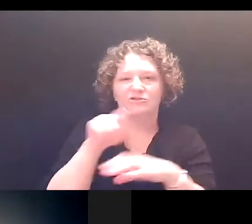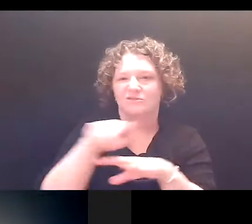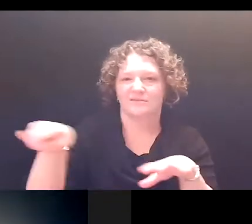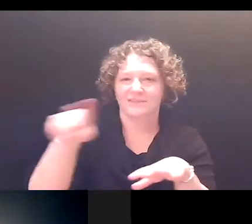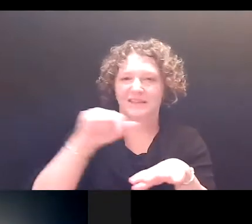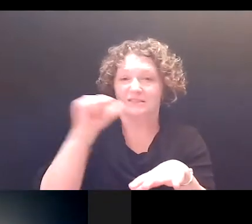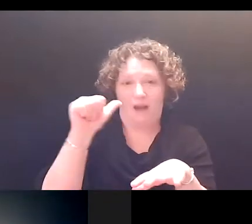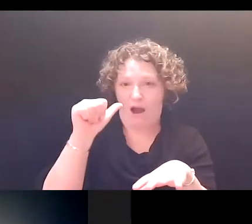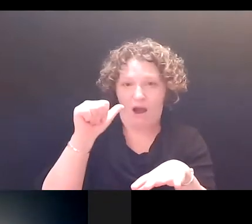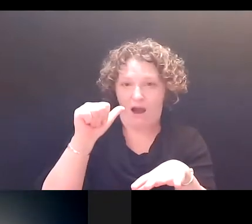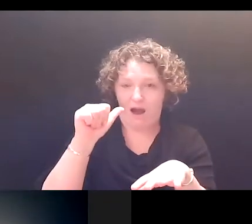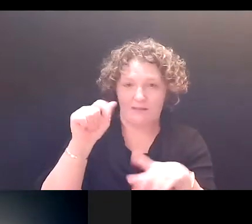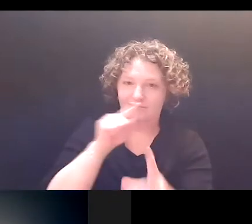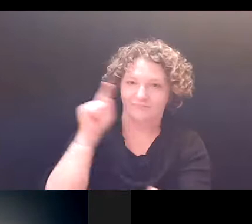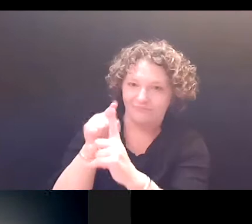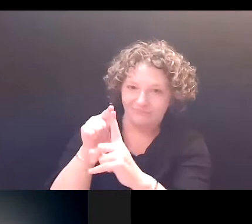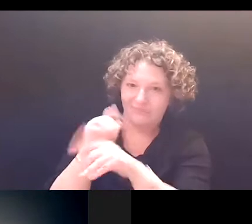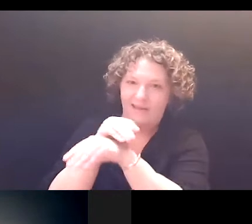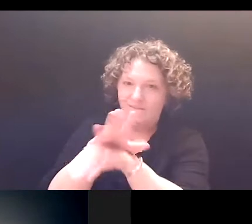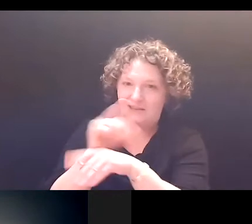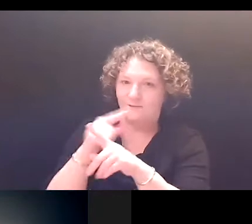of telehealth. But